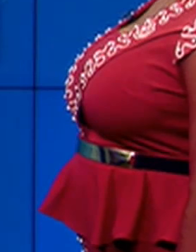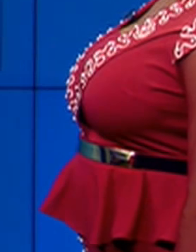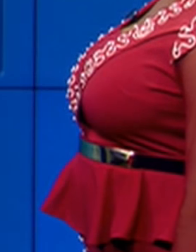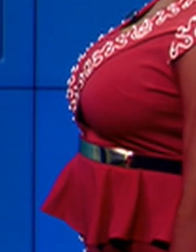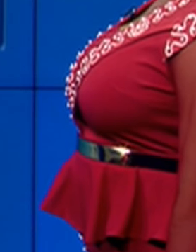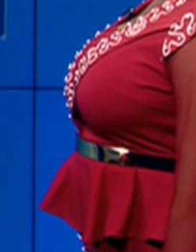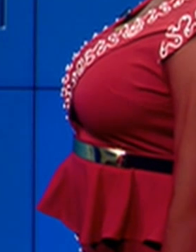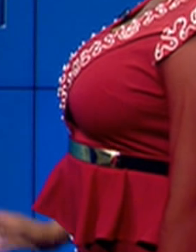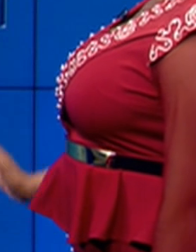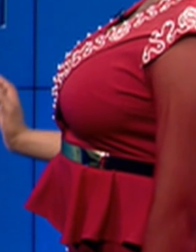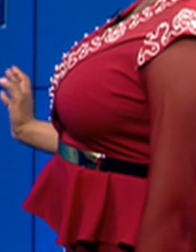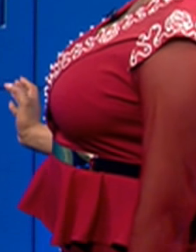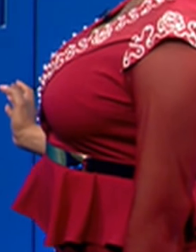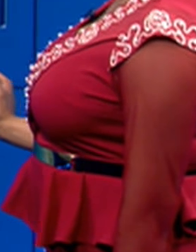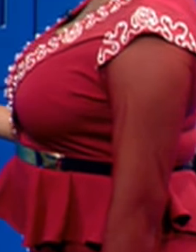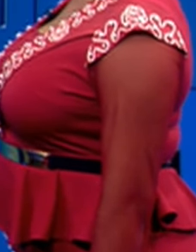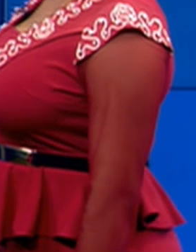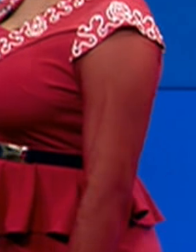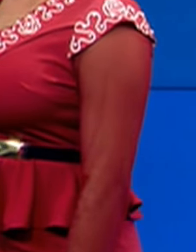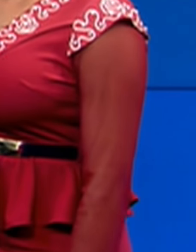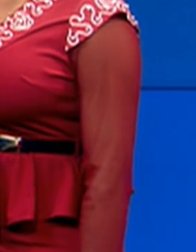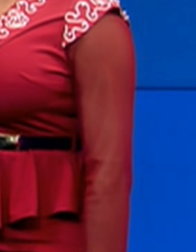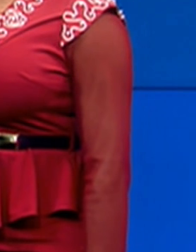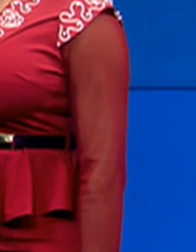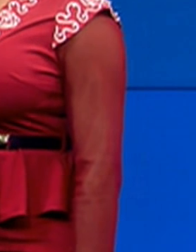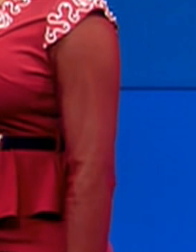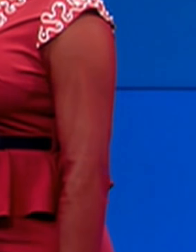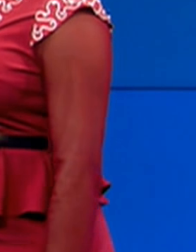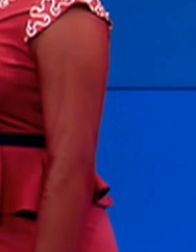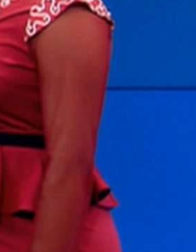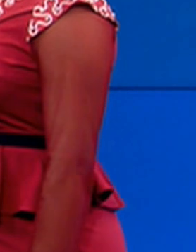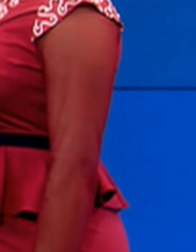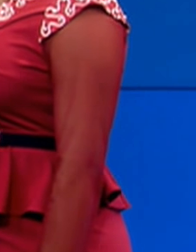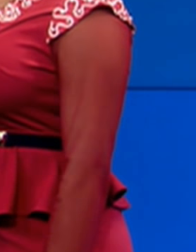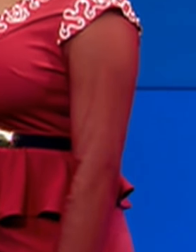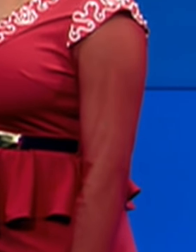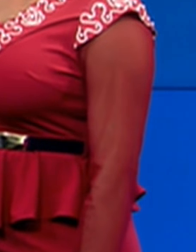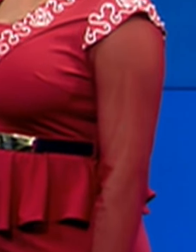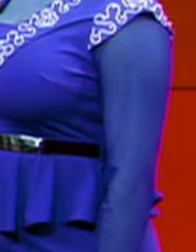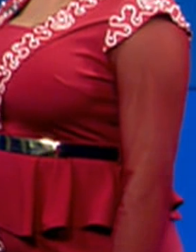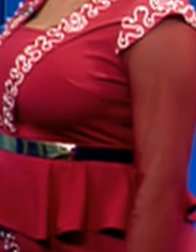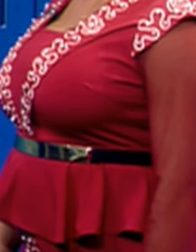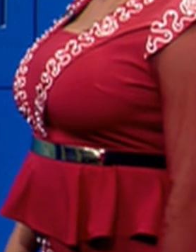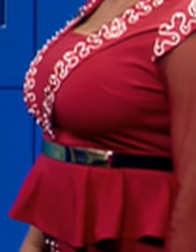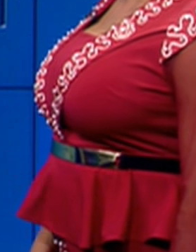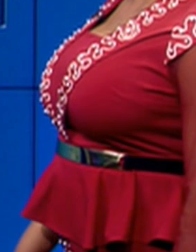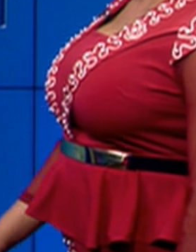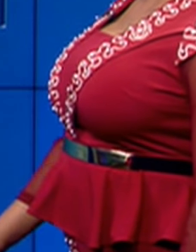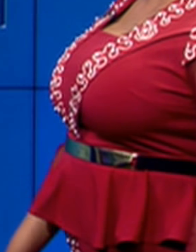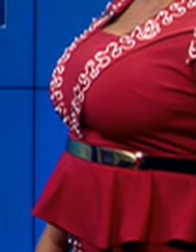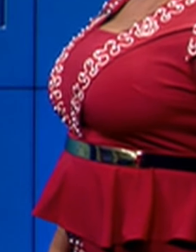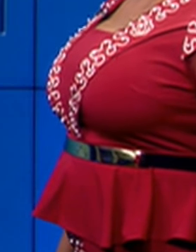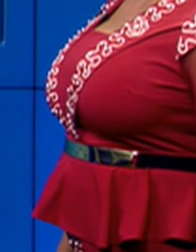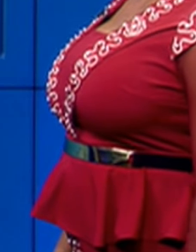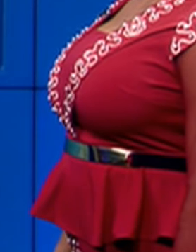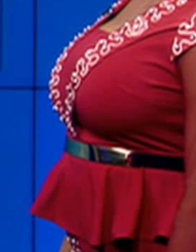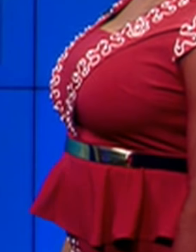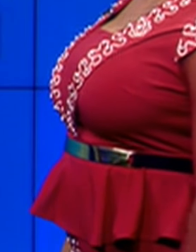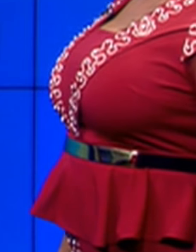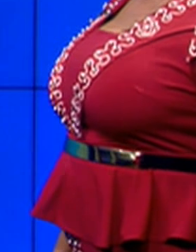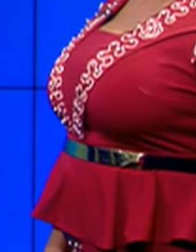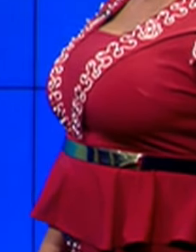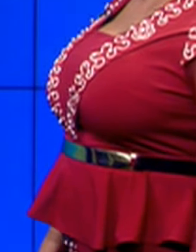ya KwaZulu Natal le gona go a ruthela jwale re lebelela Pietermaritzburg go tlabe go santšane go tonya re lebelela Mnambithi ka tše 24 Kokstad le gona